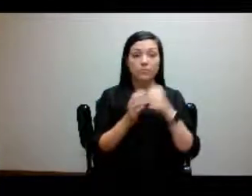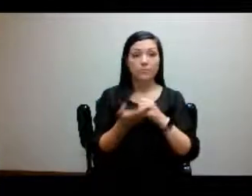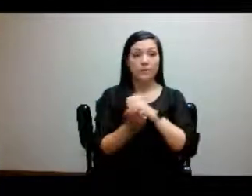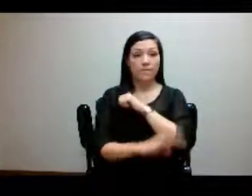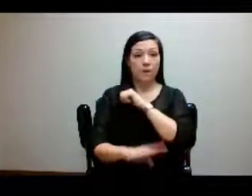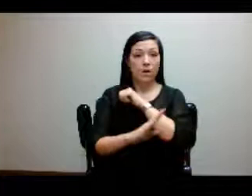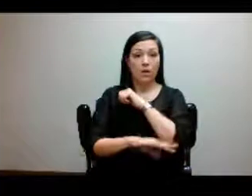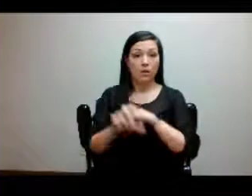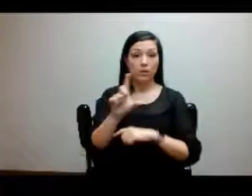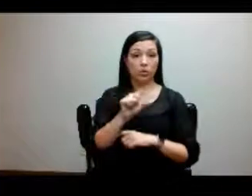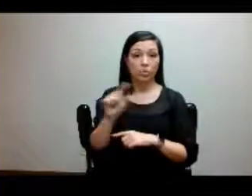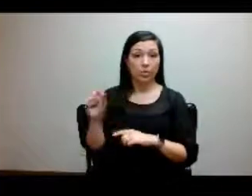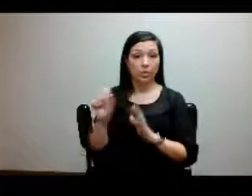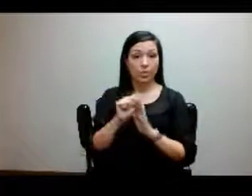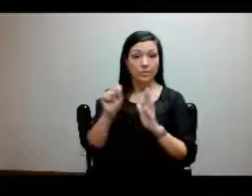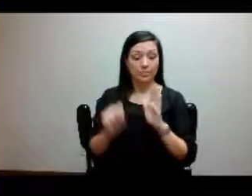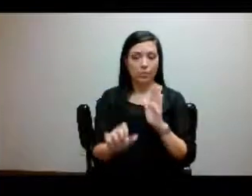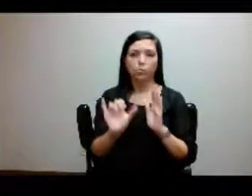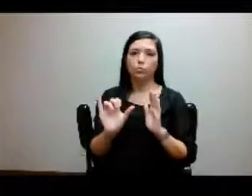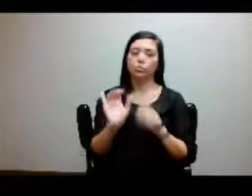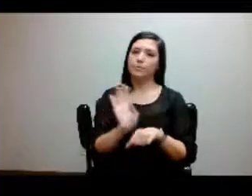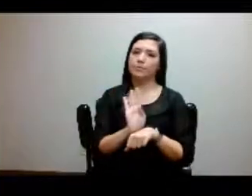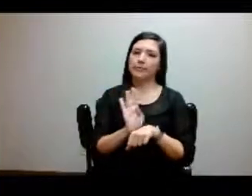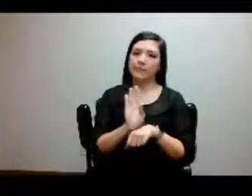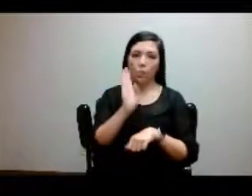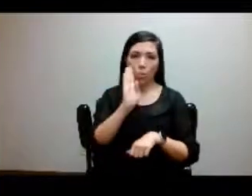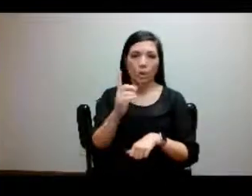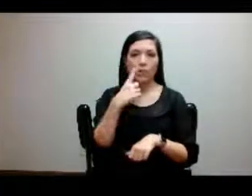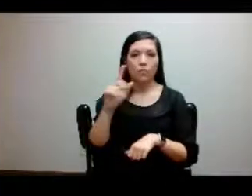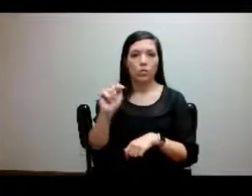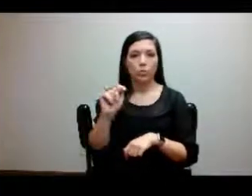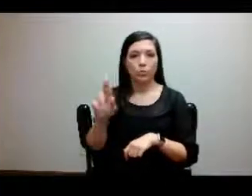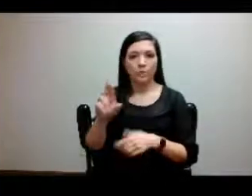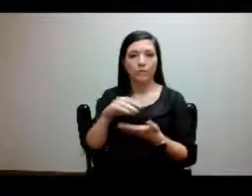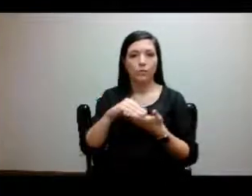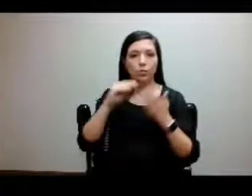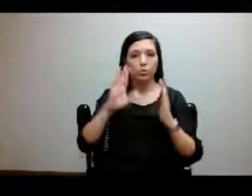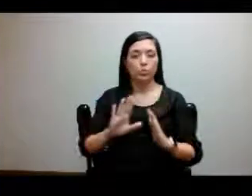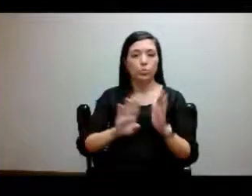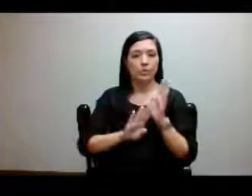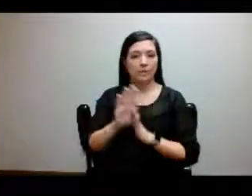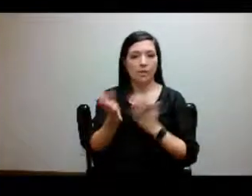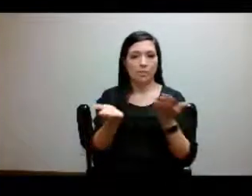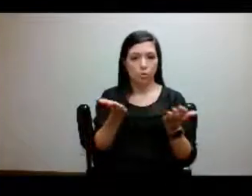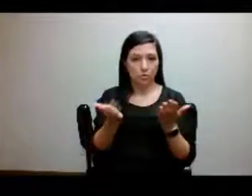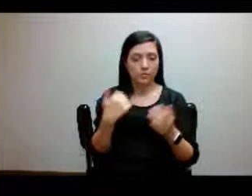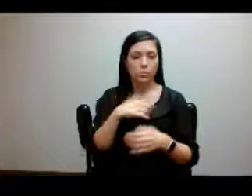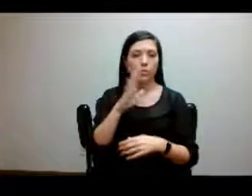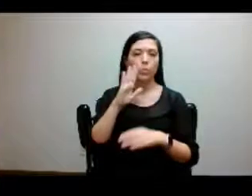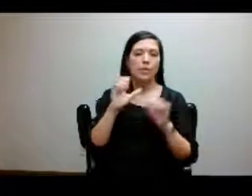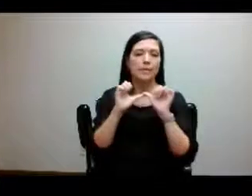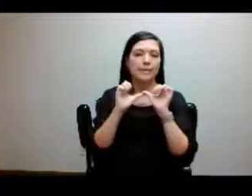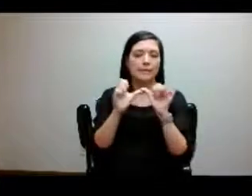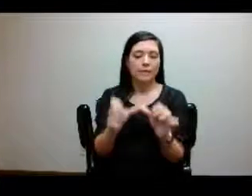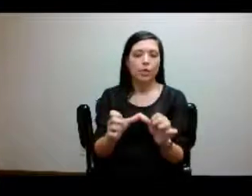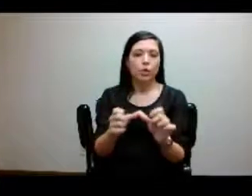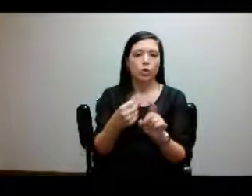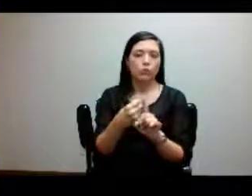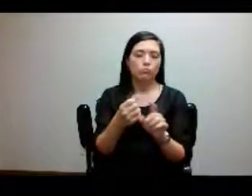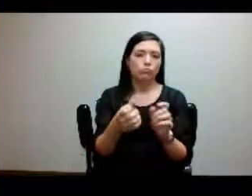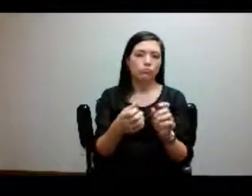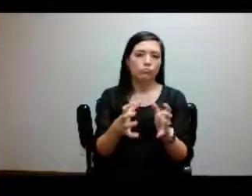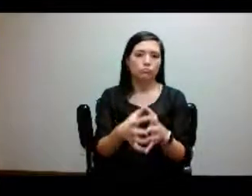2020 semester will certainly be a busy one for Trinity River Student Development Services. We're going to continue to expand and improve our virtual